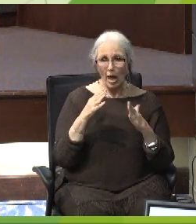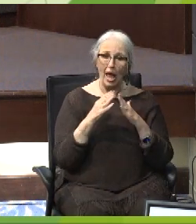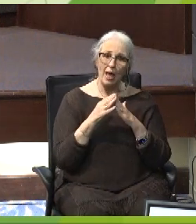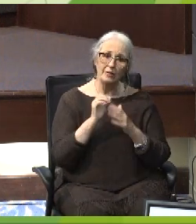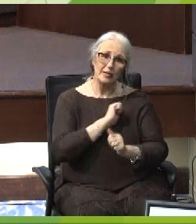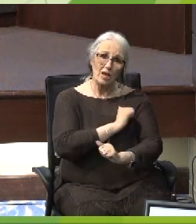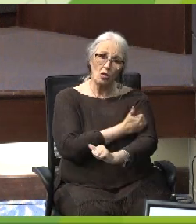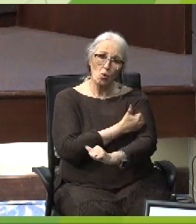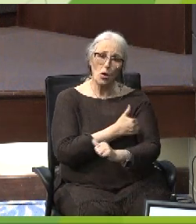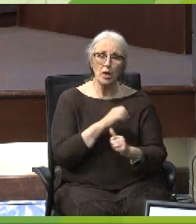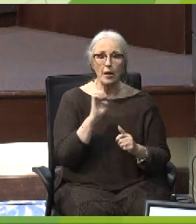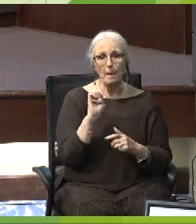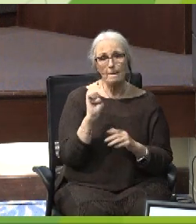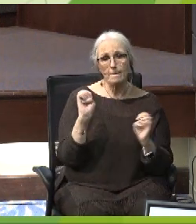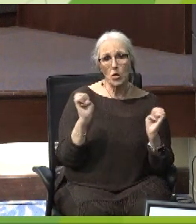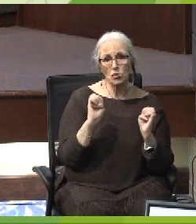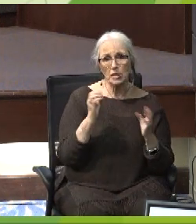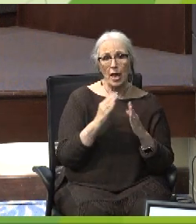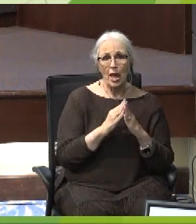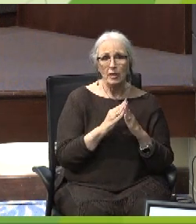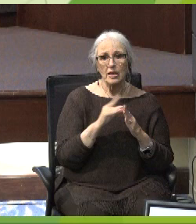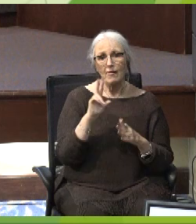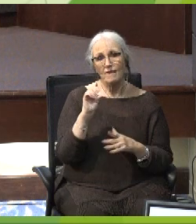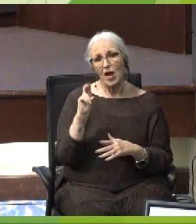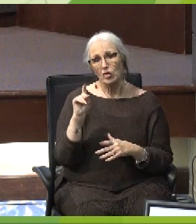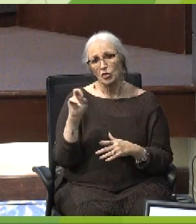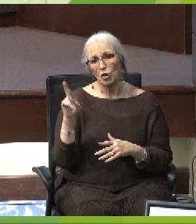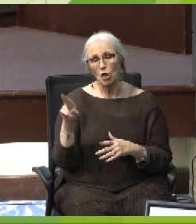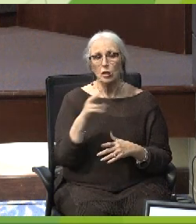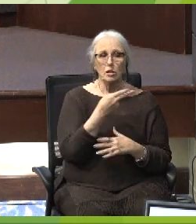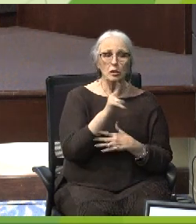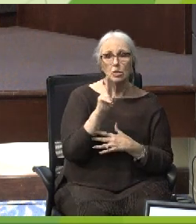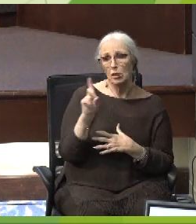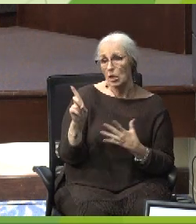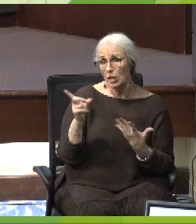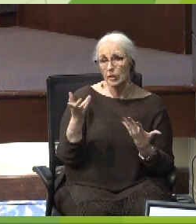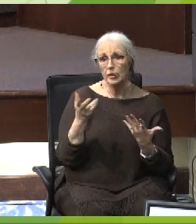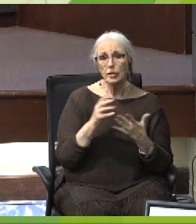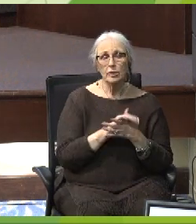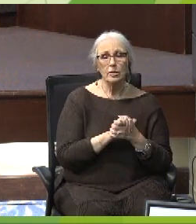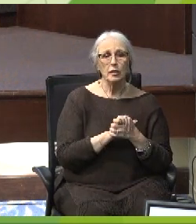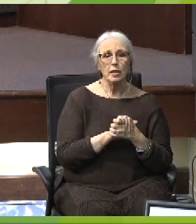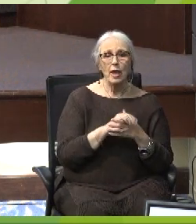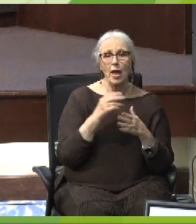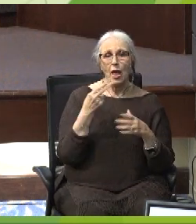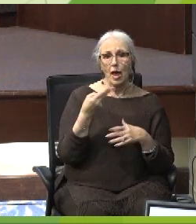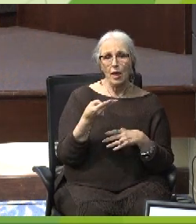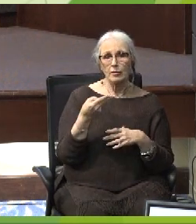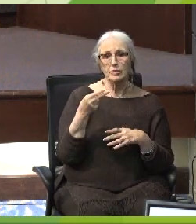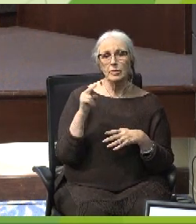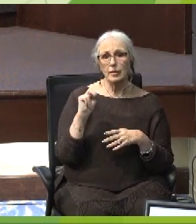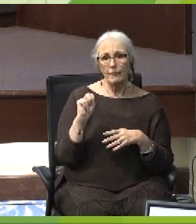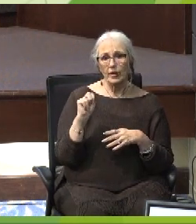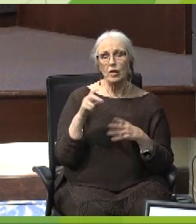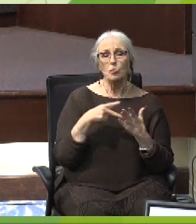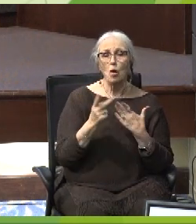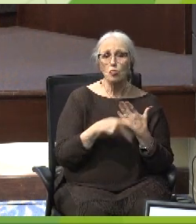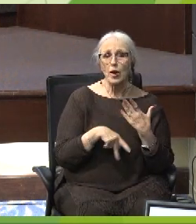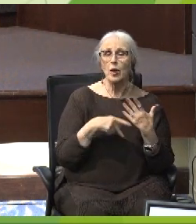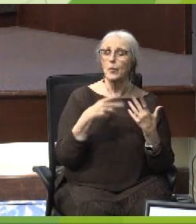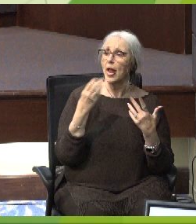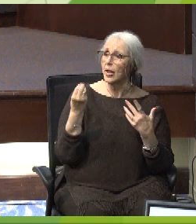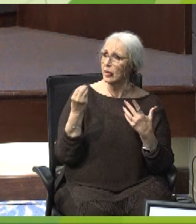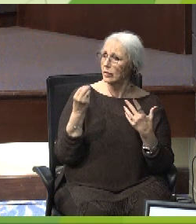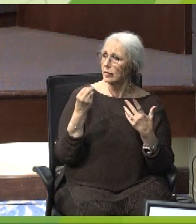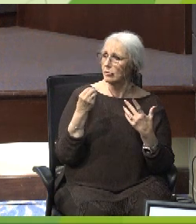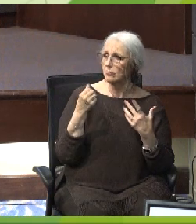with emergency housing vouchers. HUD, VASH also works with the Housing Navigator program and our coordinated entry